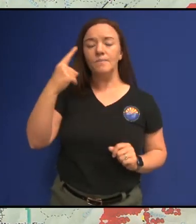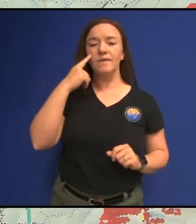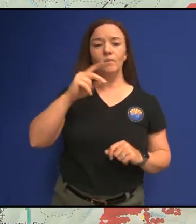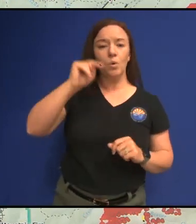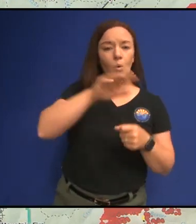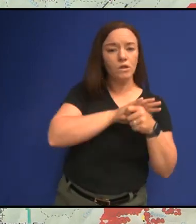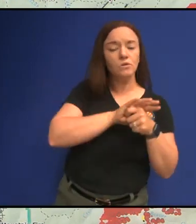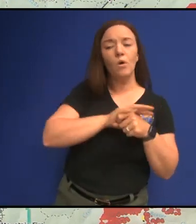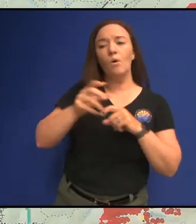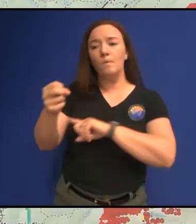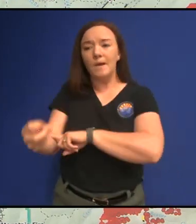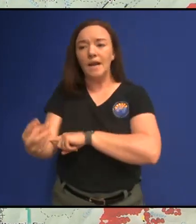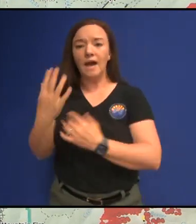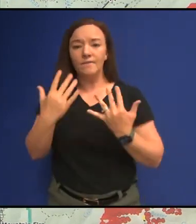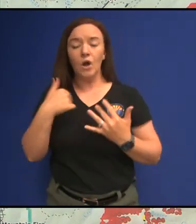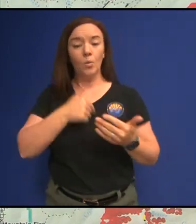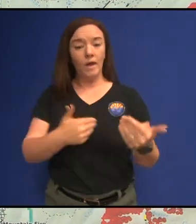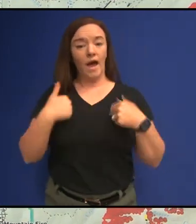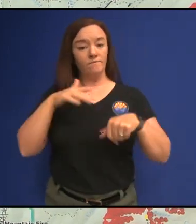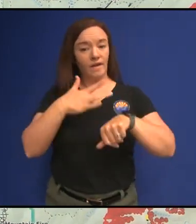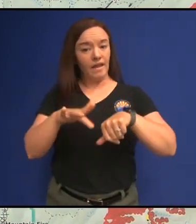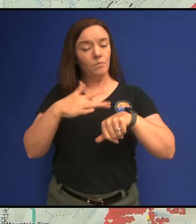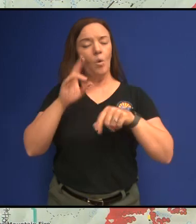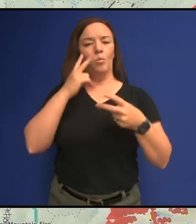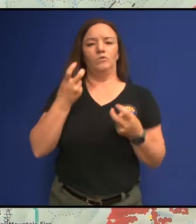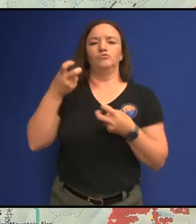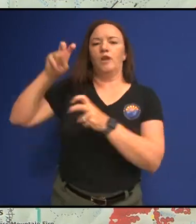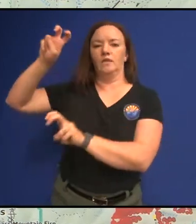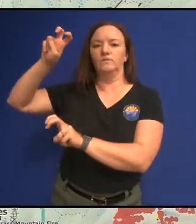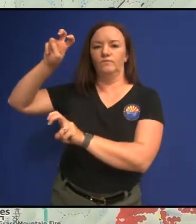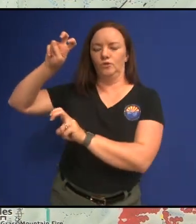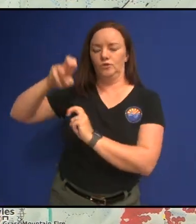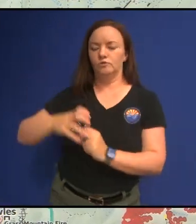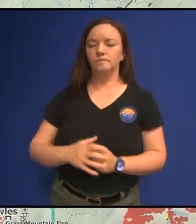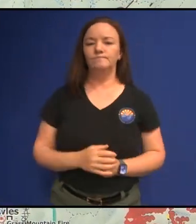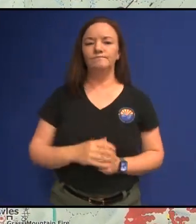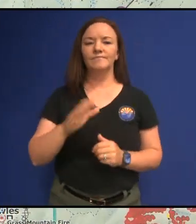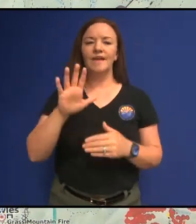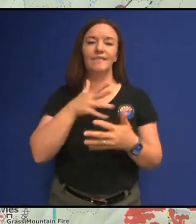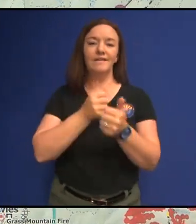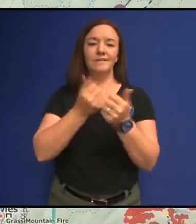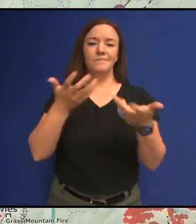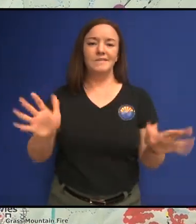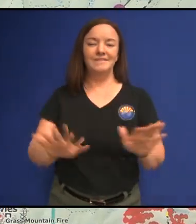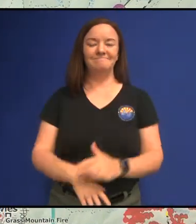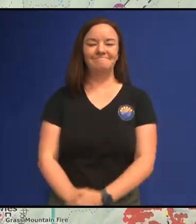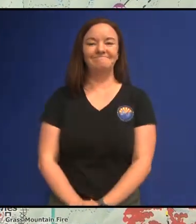Fire and we have it available, we'll transfer those resources to them. And that's your update.